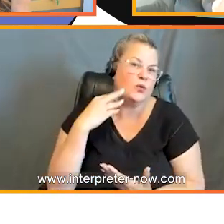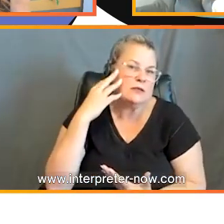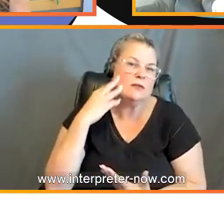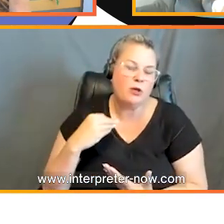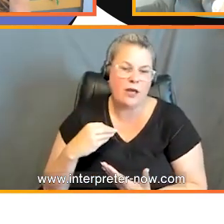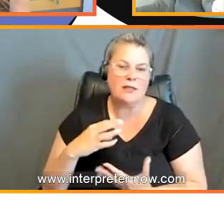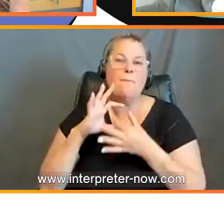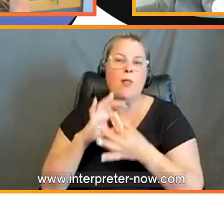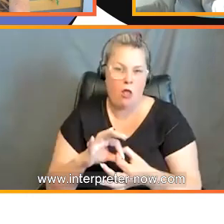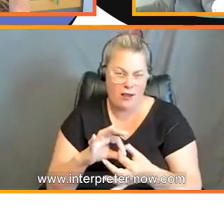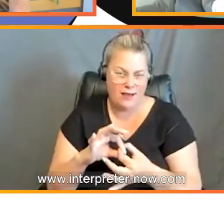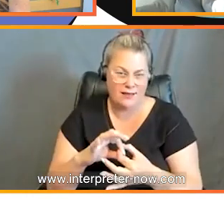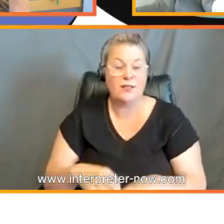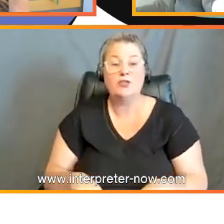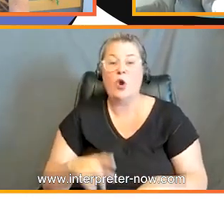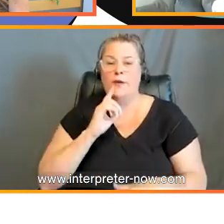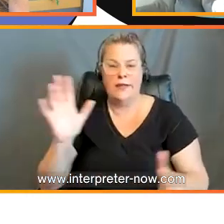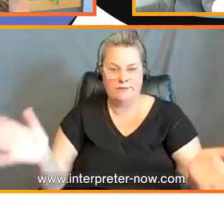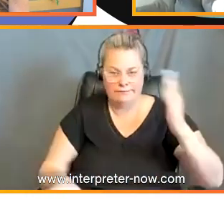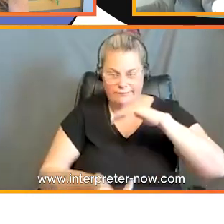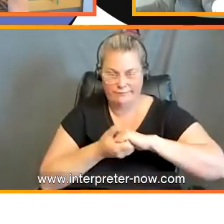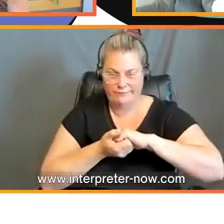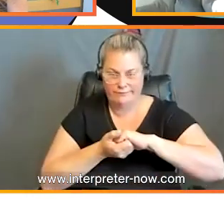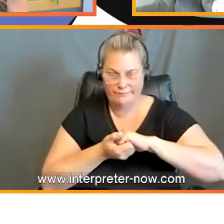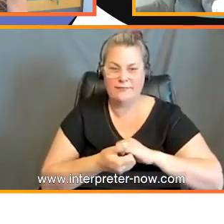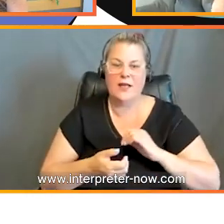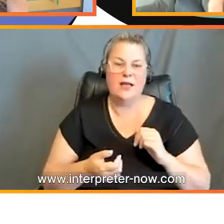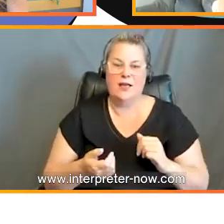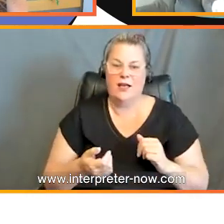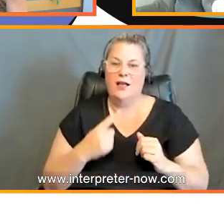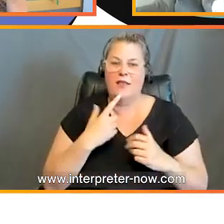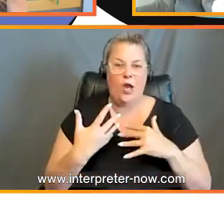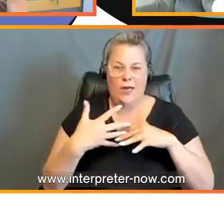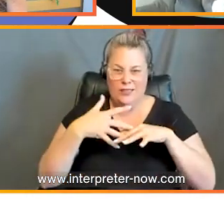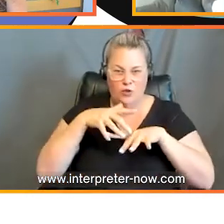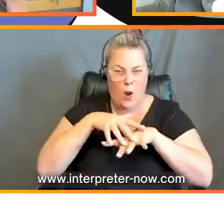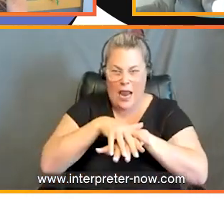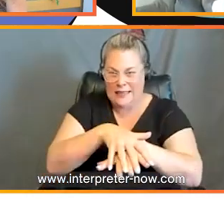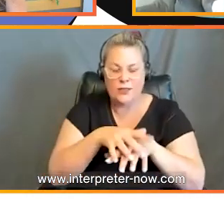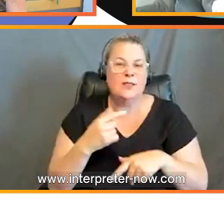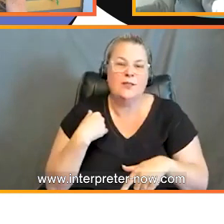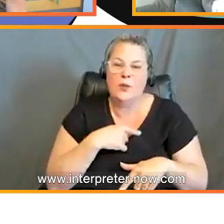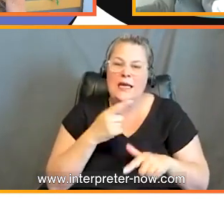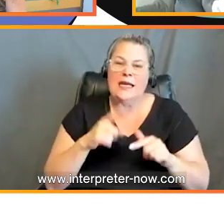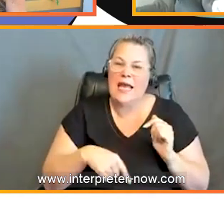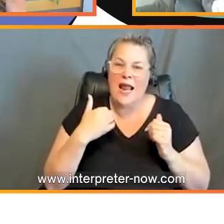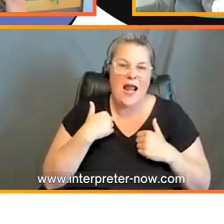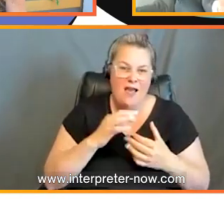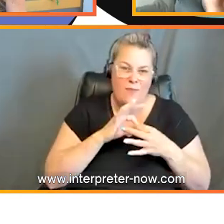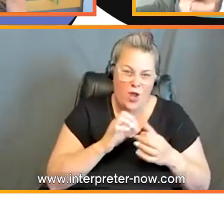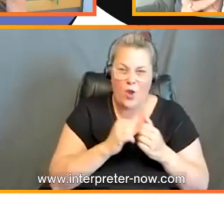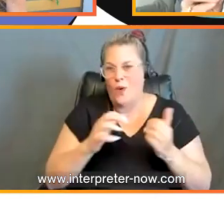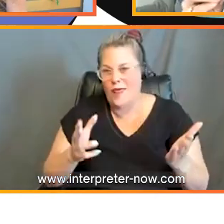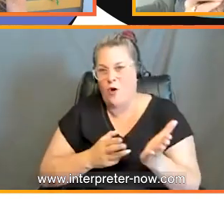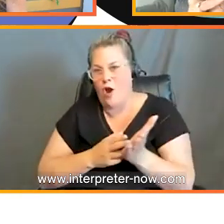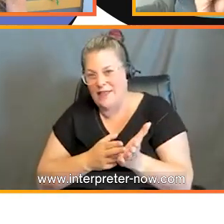to experience belonging. So they go hand in hand. They are inextricably intertwined. We cannot have